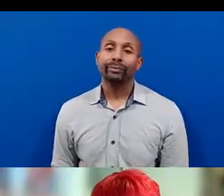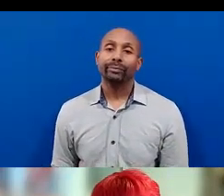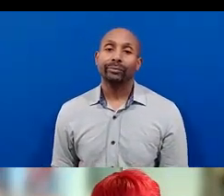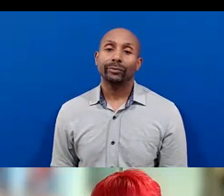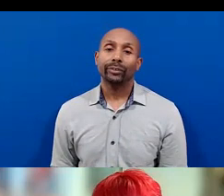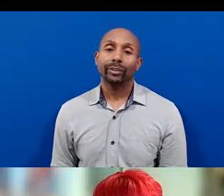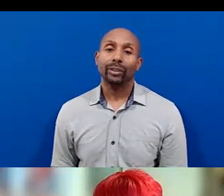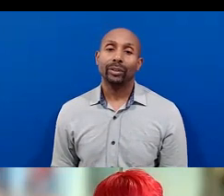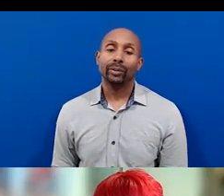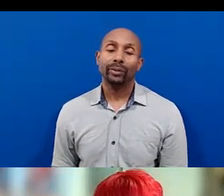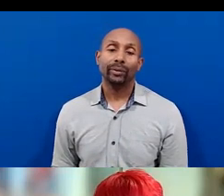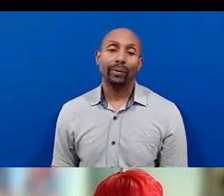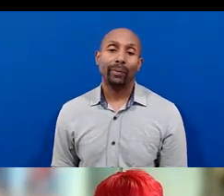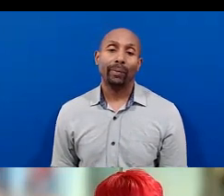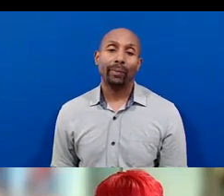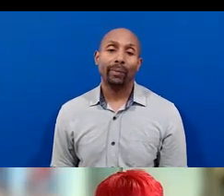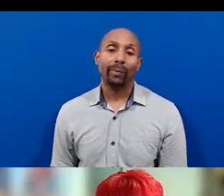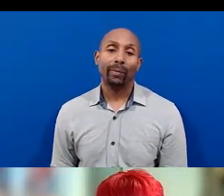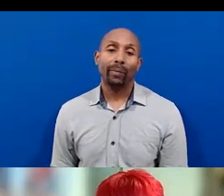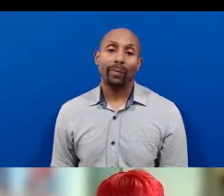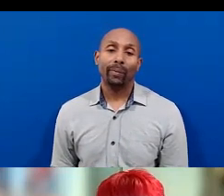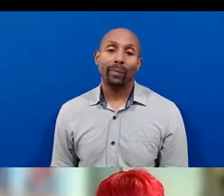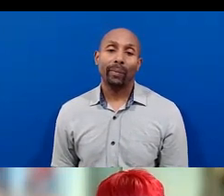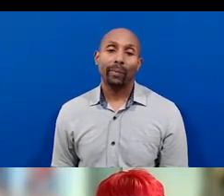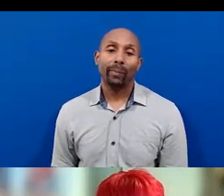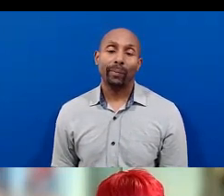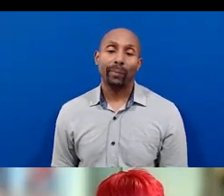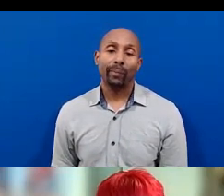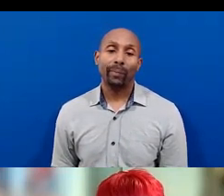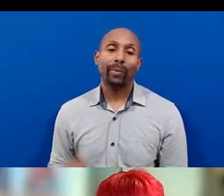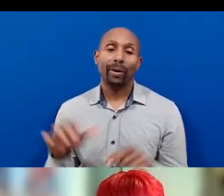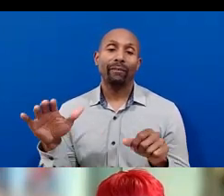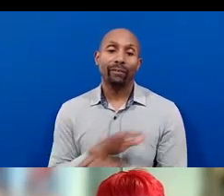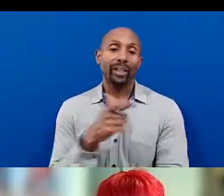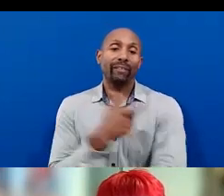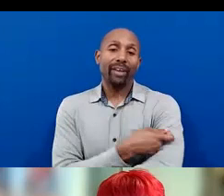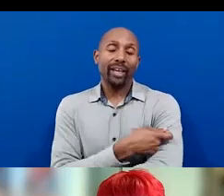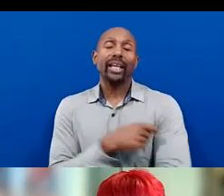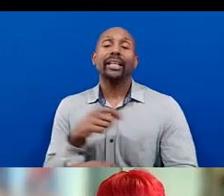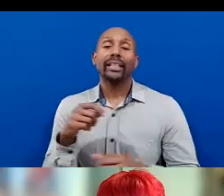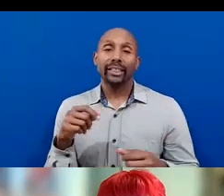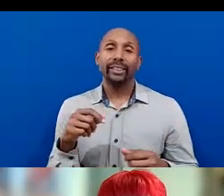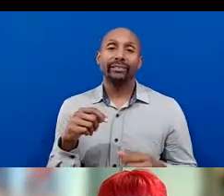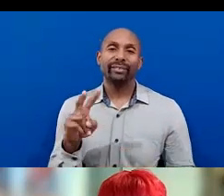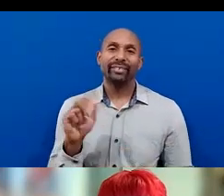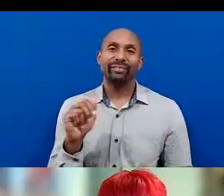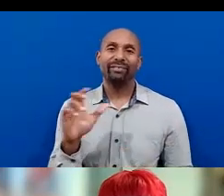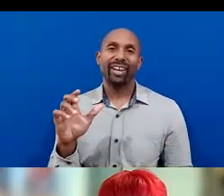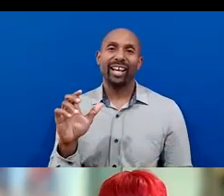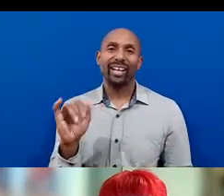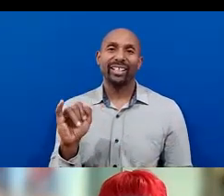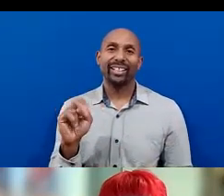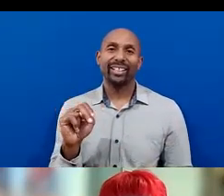it. So I hope that makes sense. So fully vaccinated people are still talking about as the initial